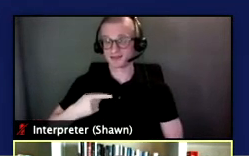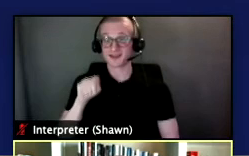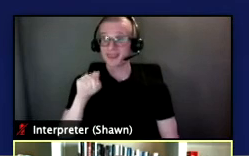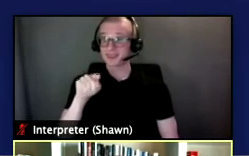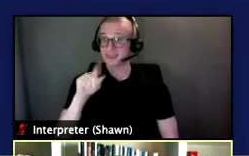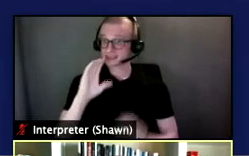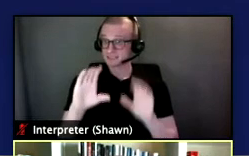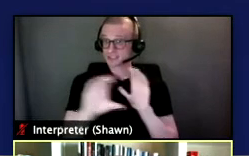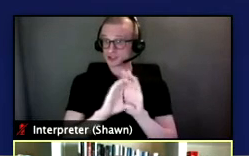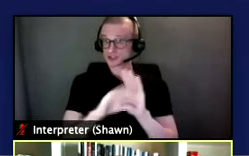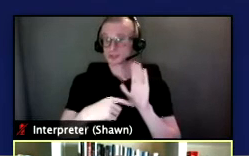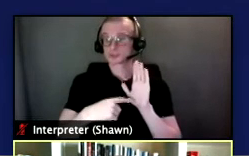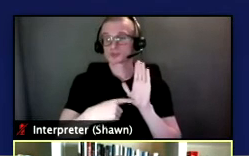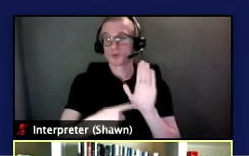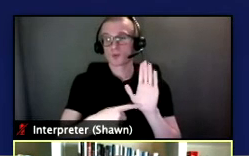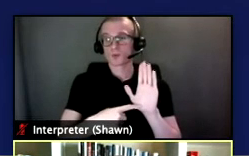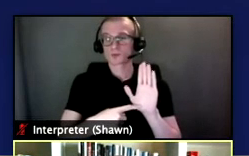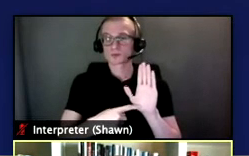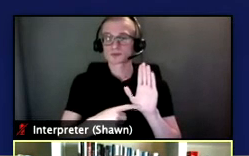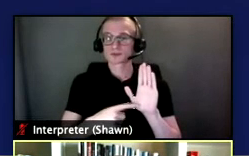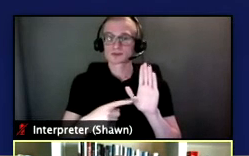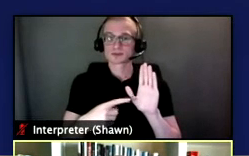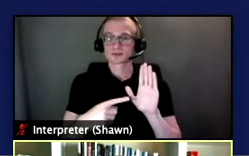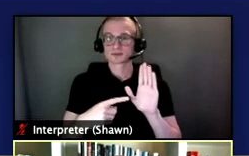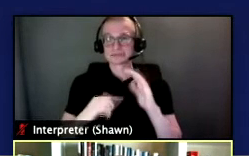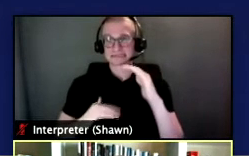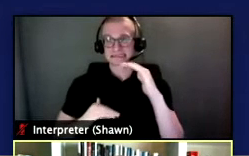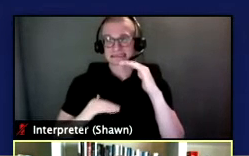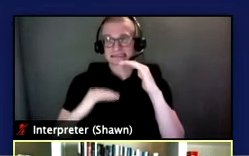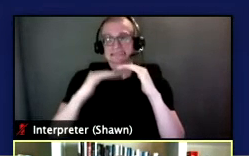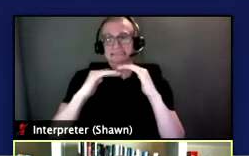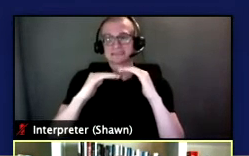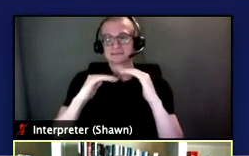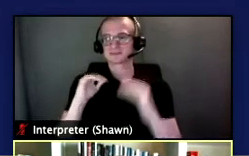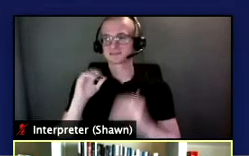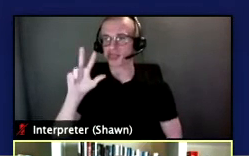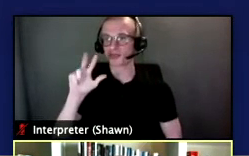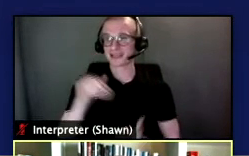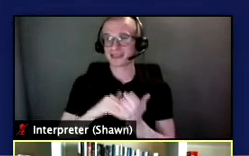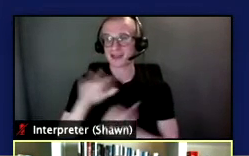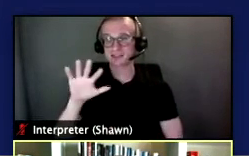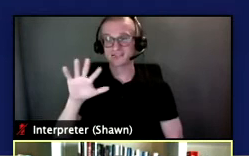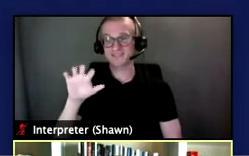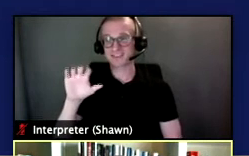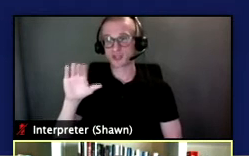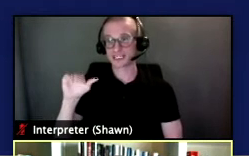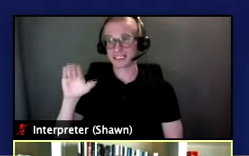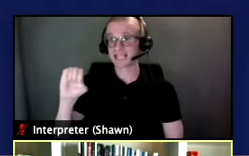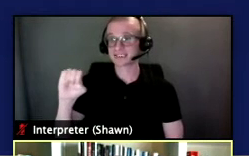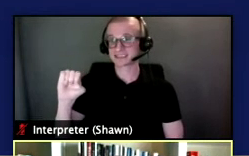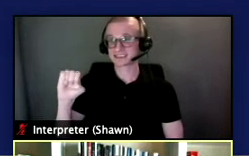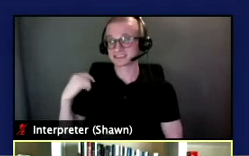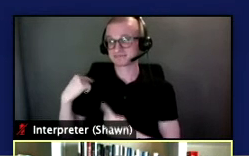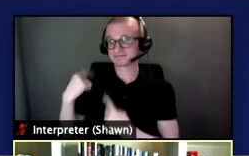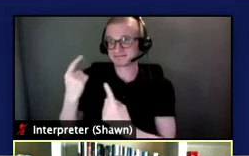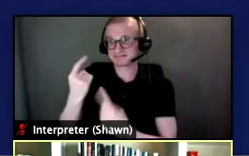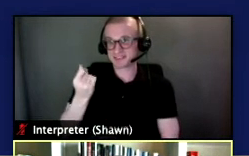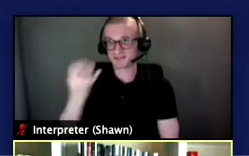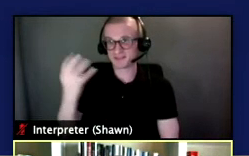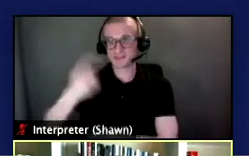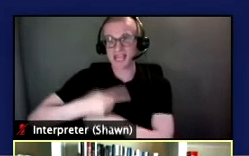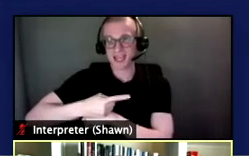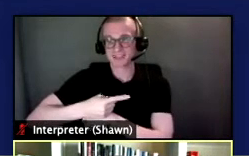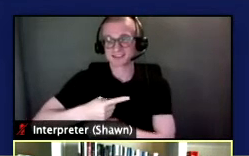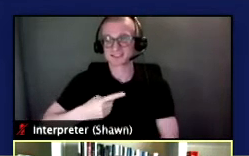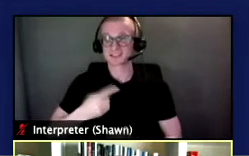shows you us topping at close to 3,500 cases in the last few days. I'll say that